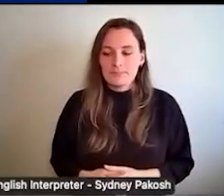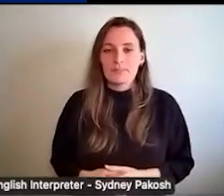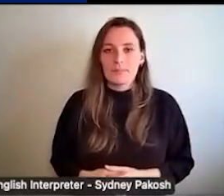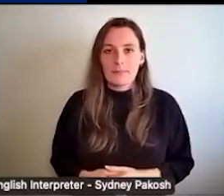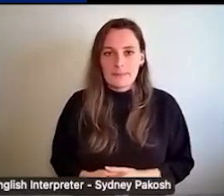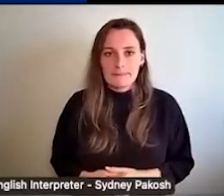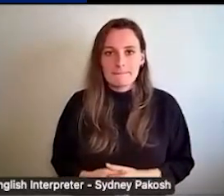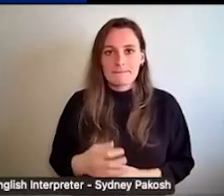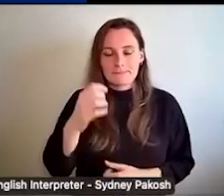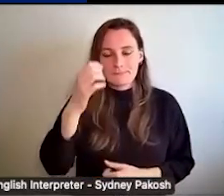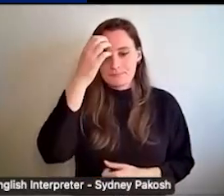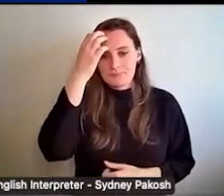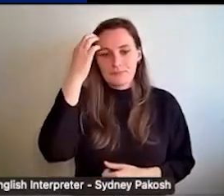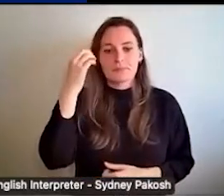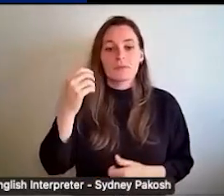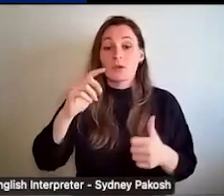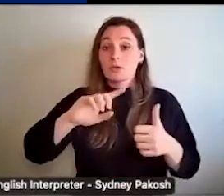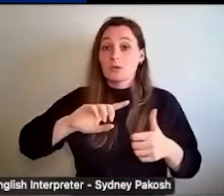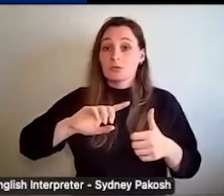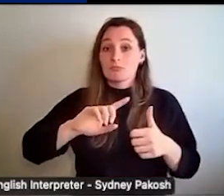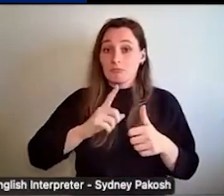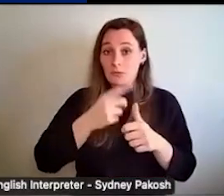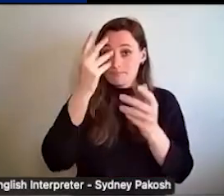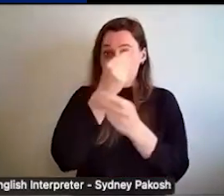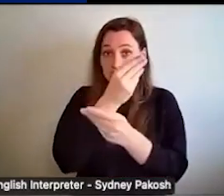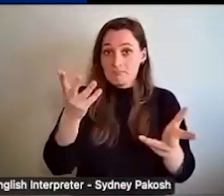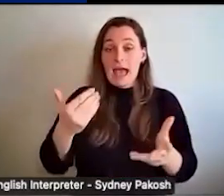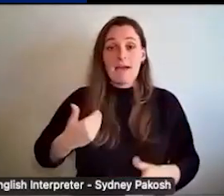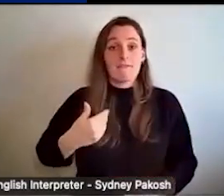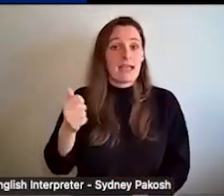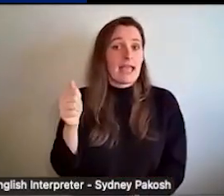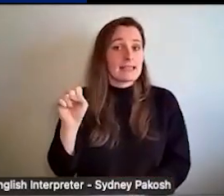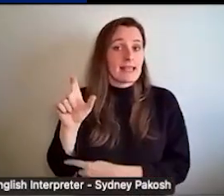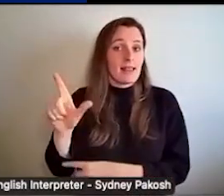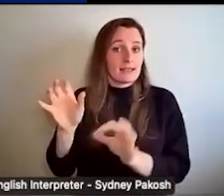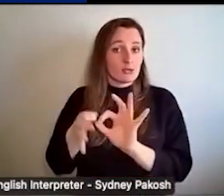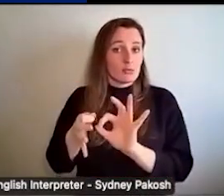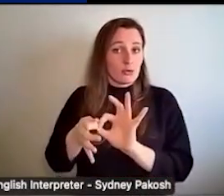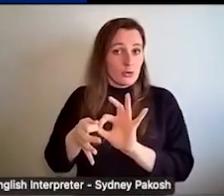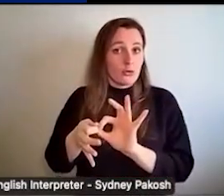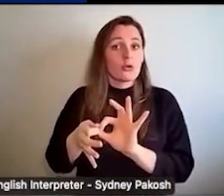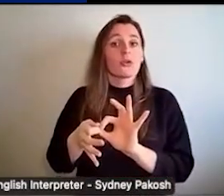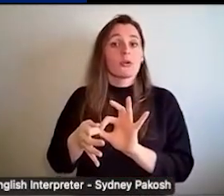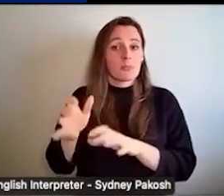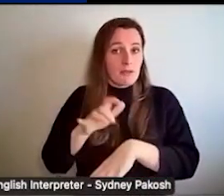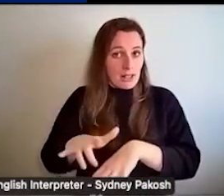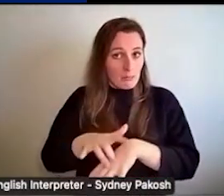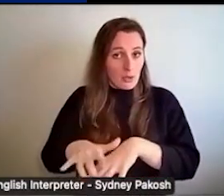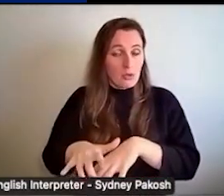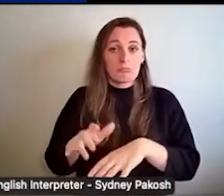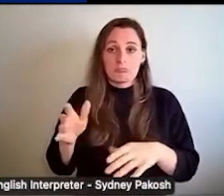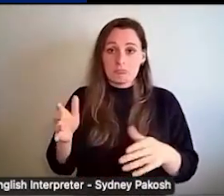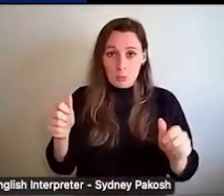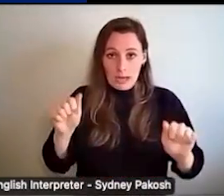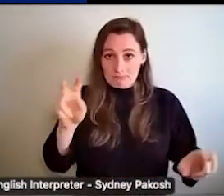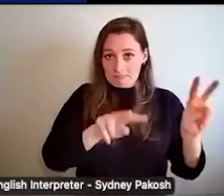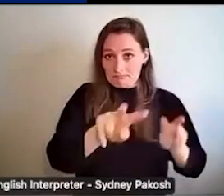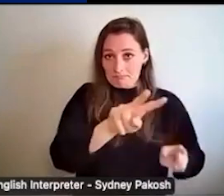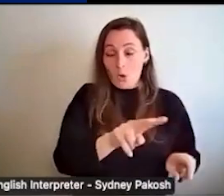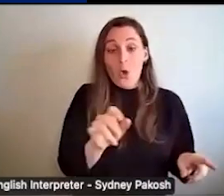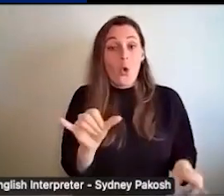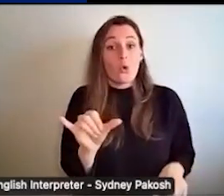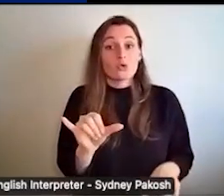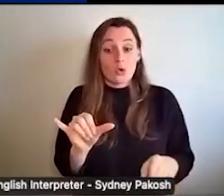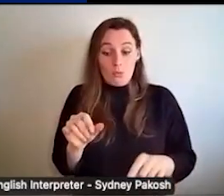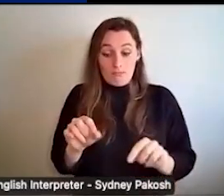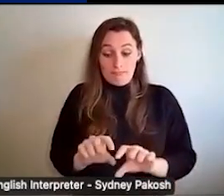First, I'll note that we have American Sign Language interpretation available. And please use the globe icon located at the bottom